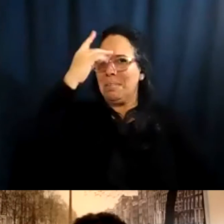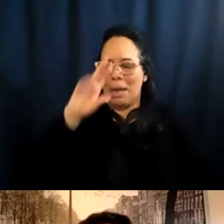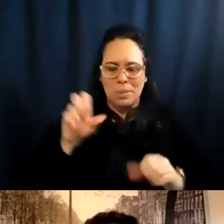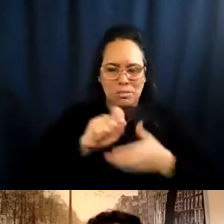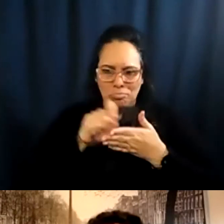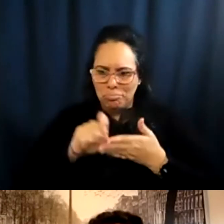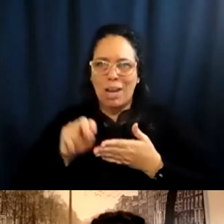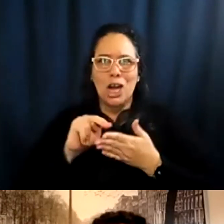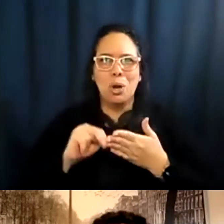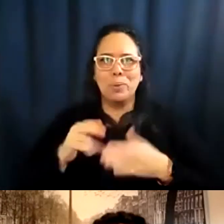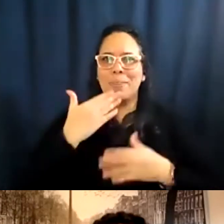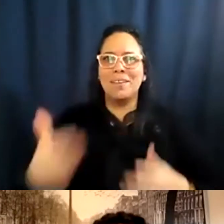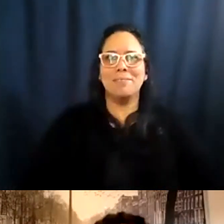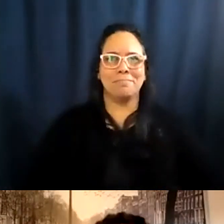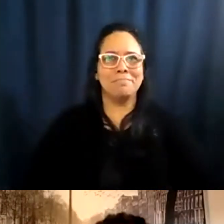so thank you.